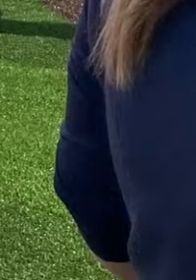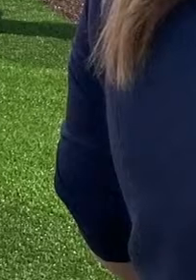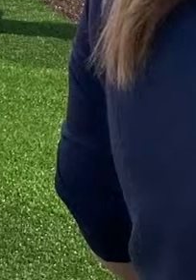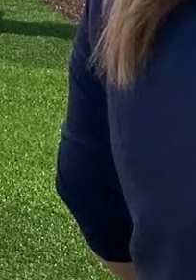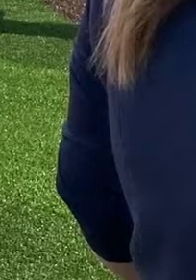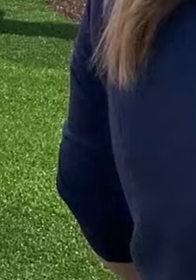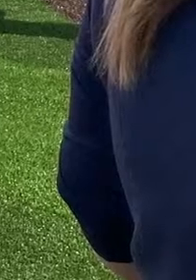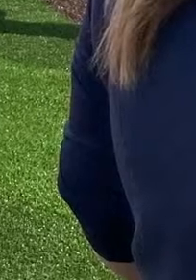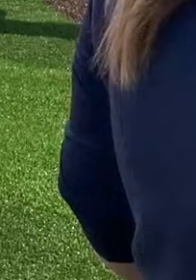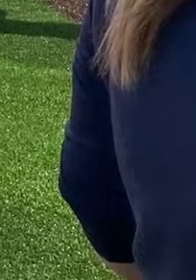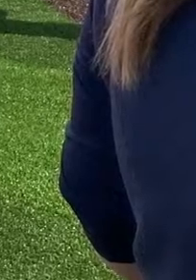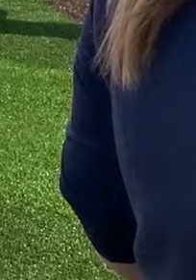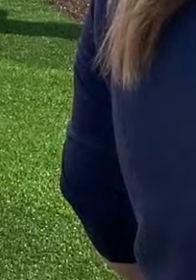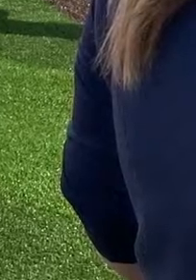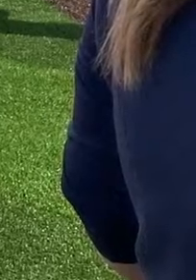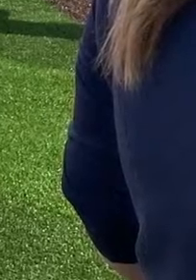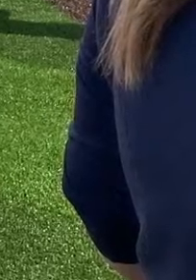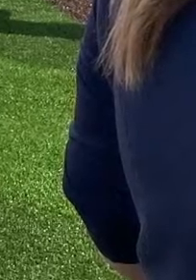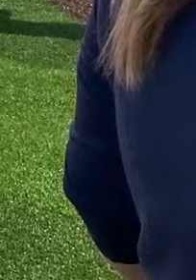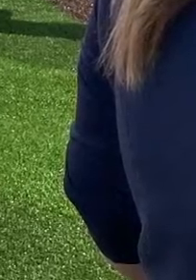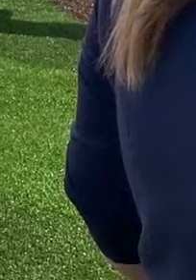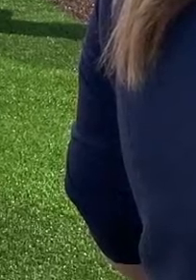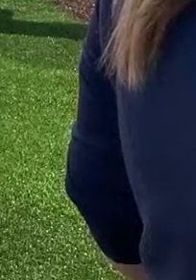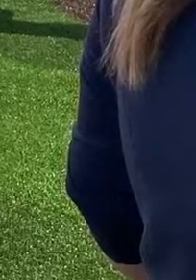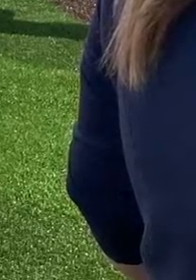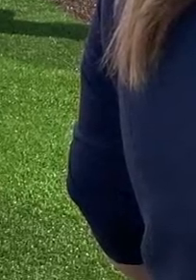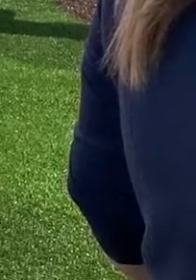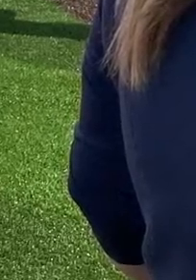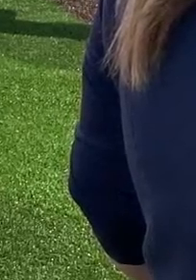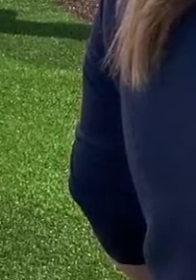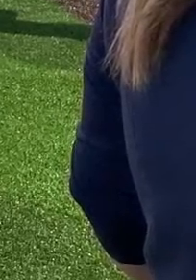again. I'll tell you when I see you again.